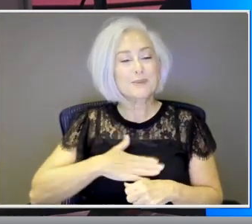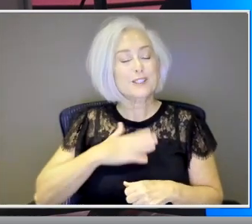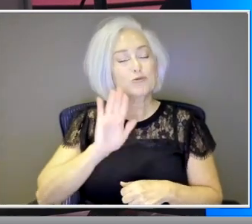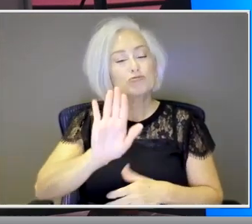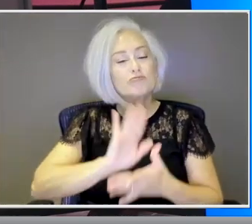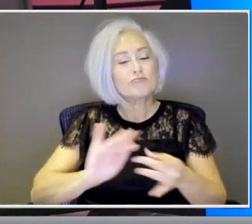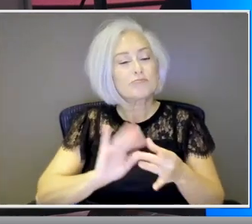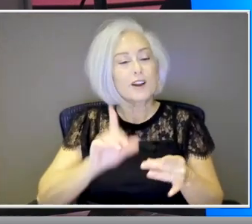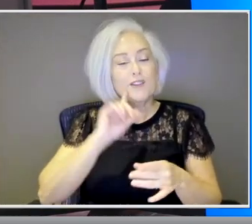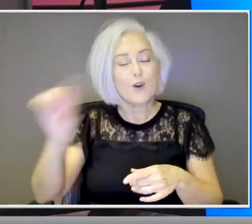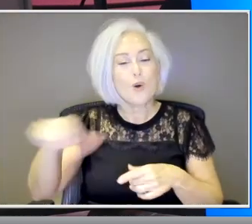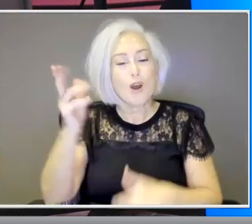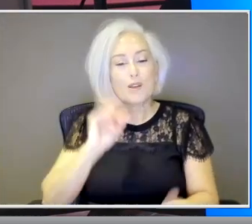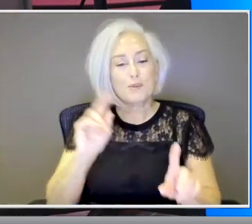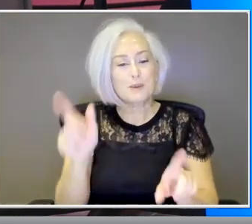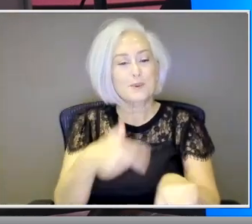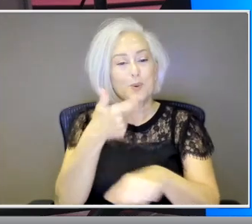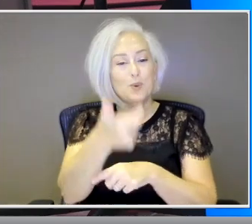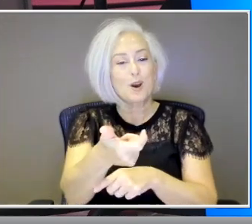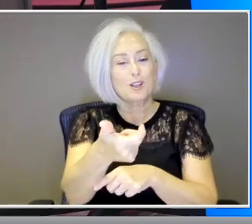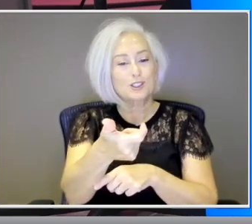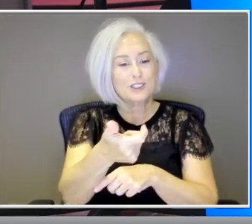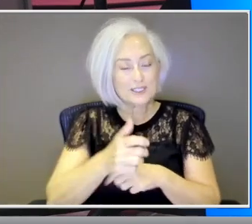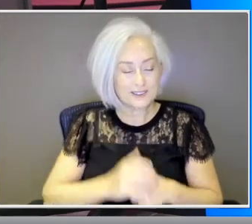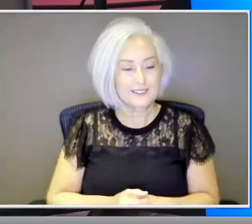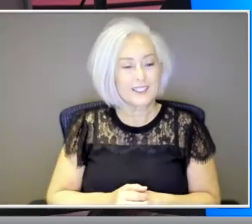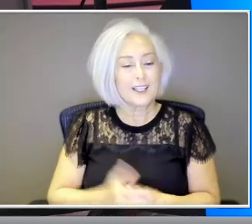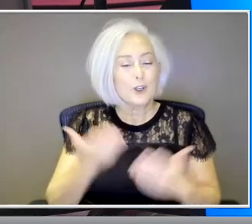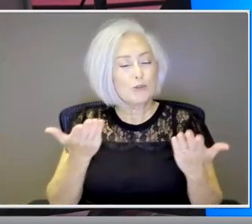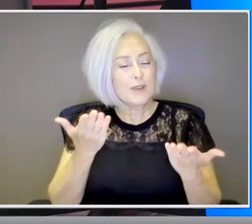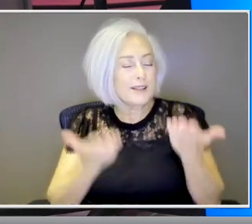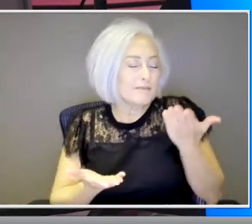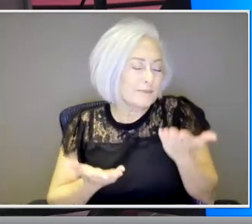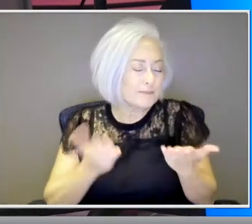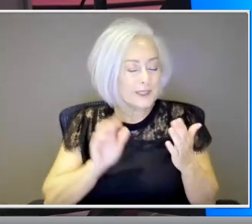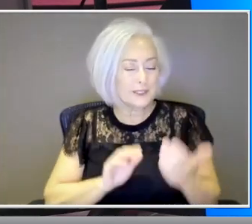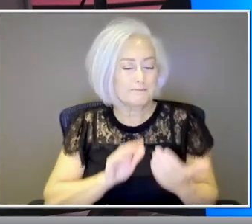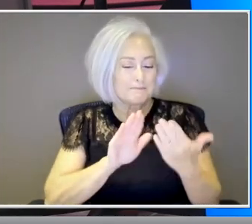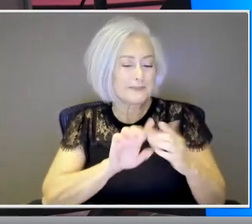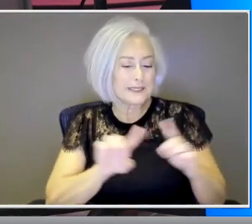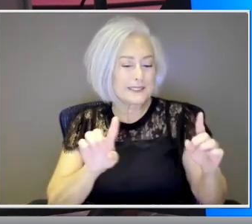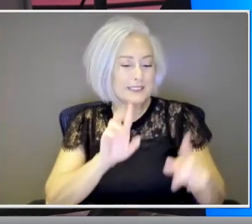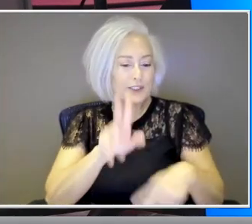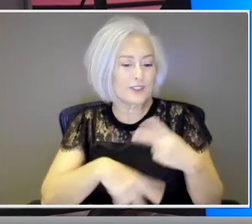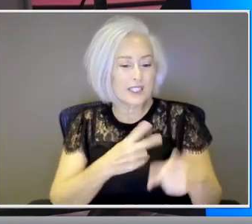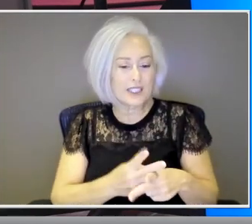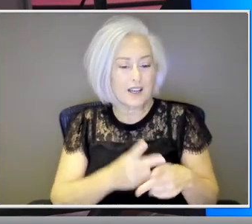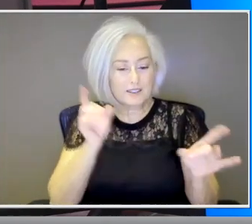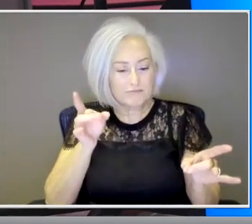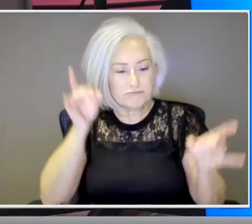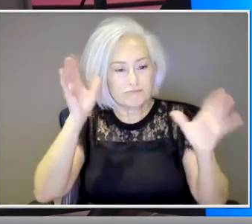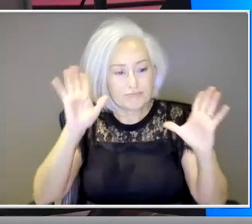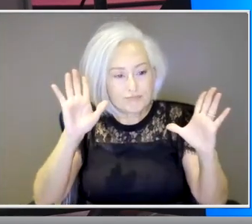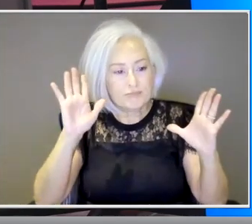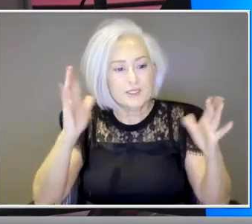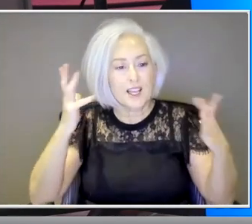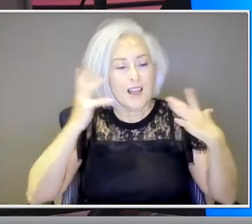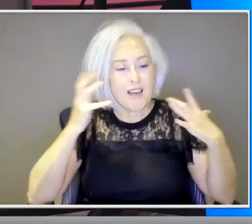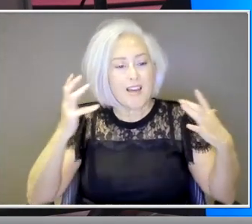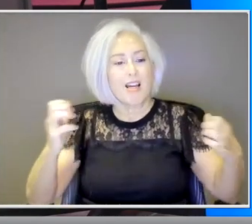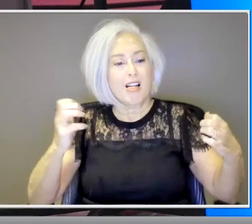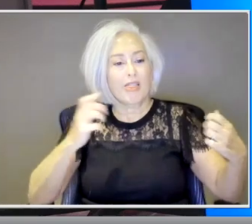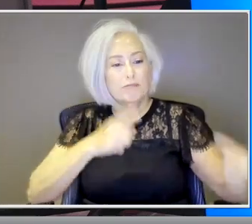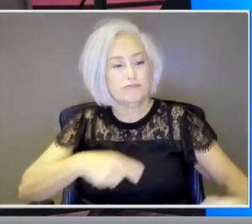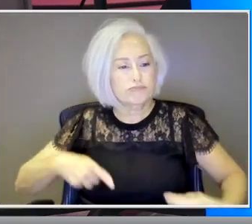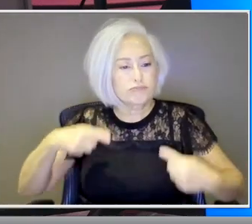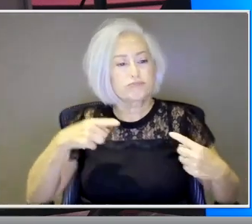other people watching who may be facing a different kind of daunting health challenge and health battle and feeling